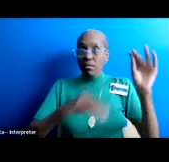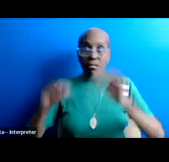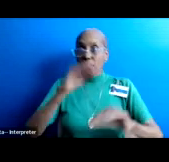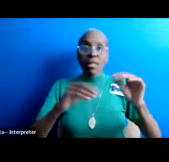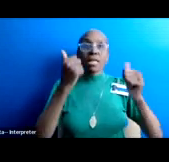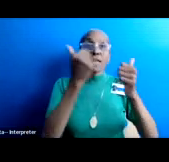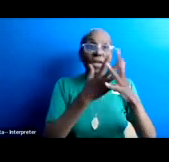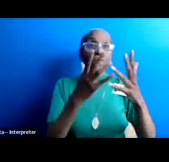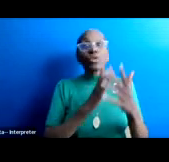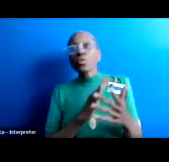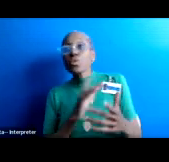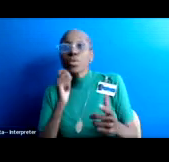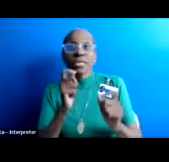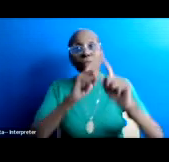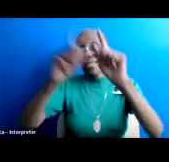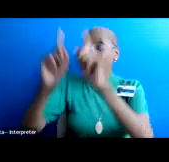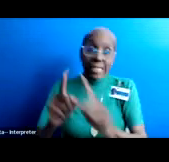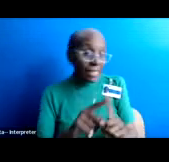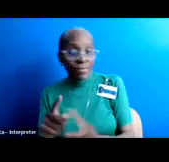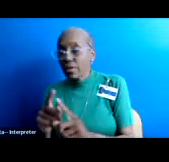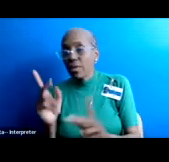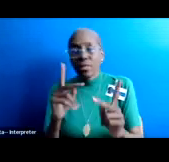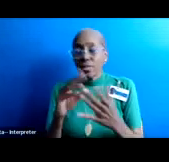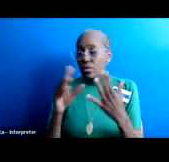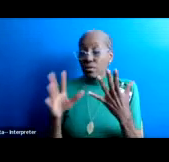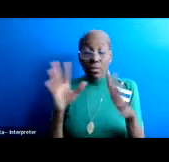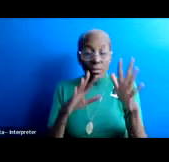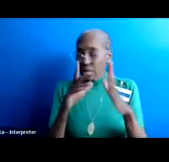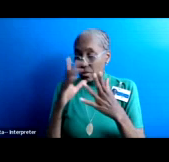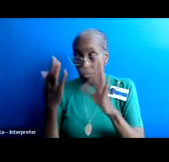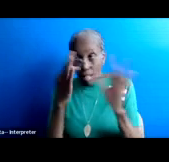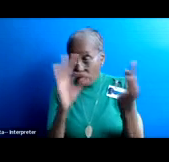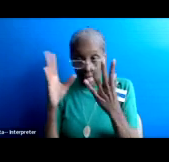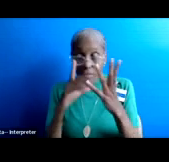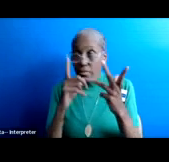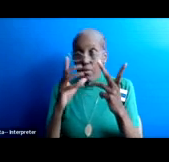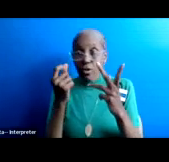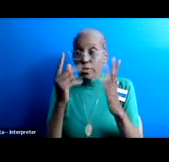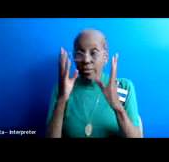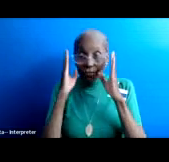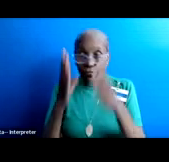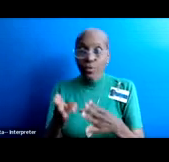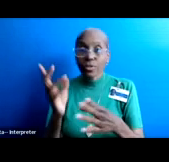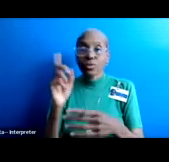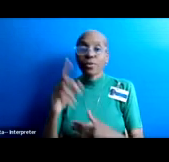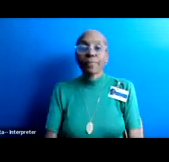make everything cool and different, they're not going to know what to focus on in your document.